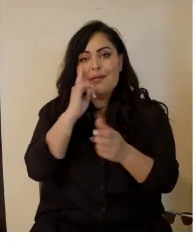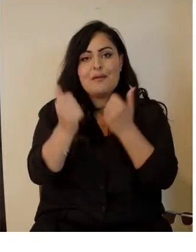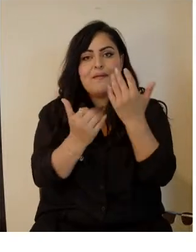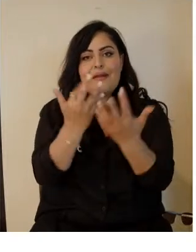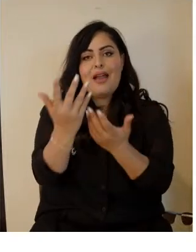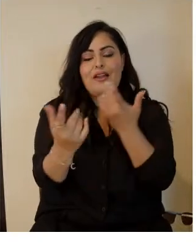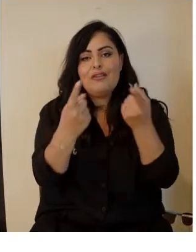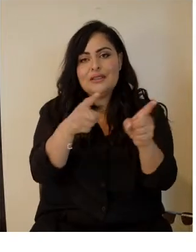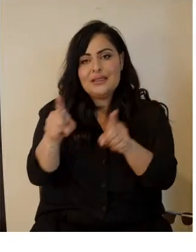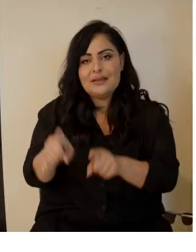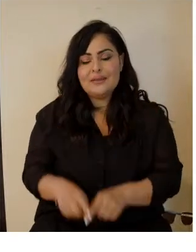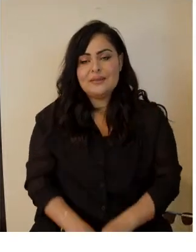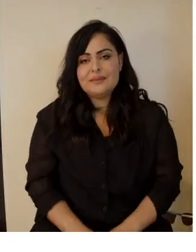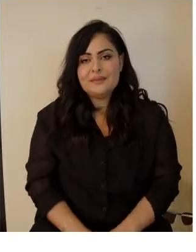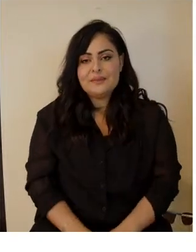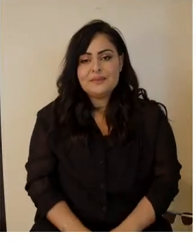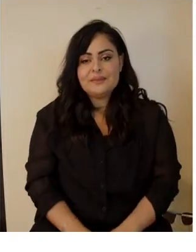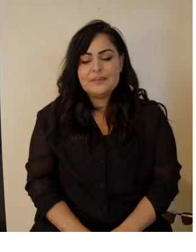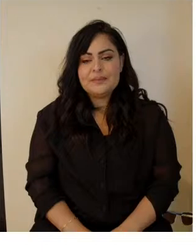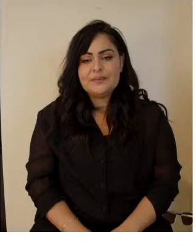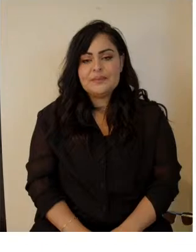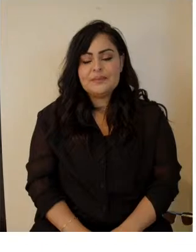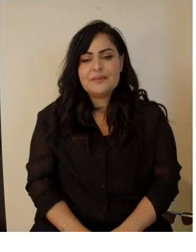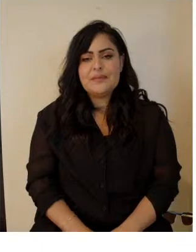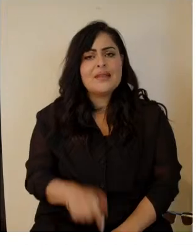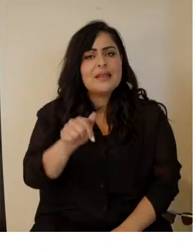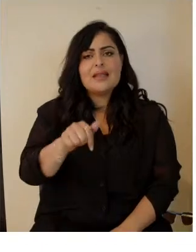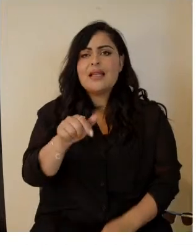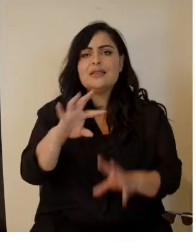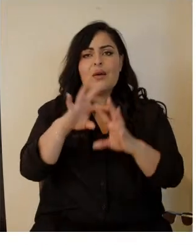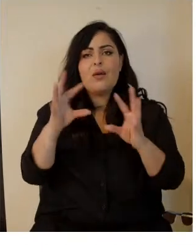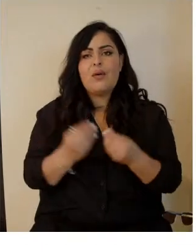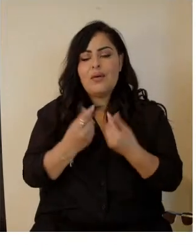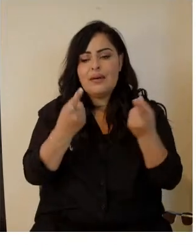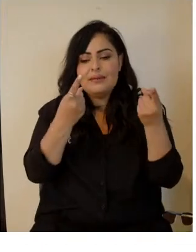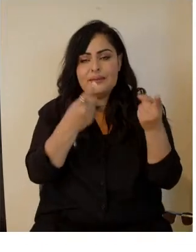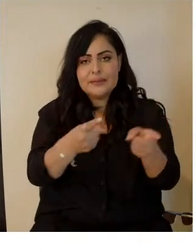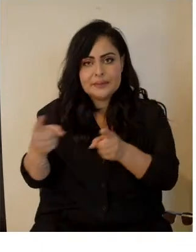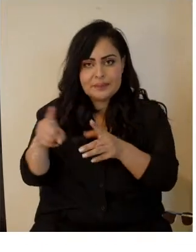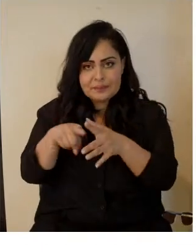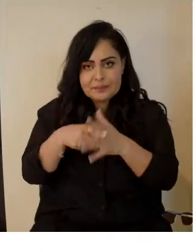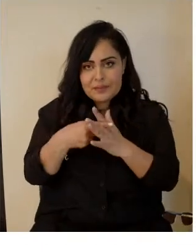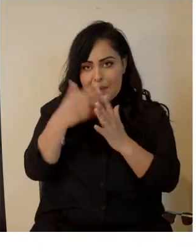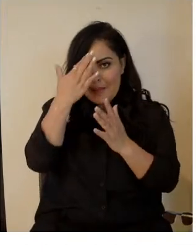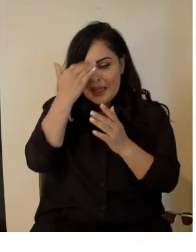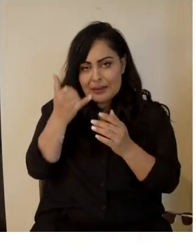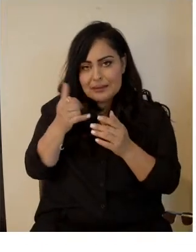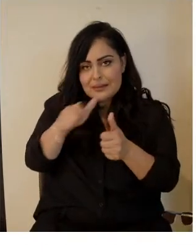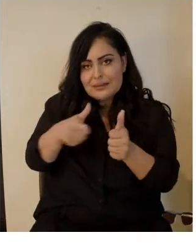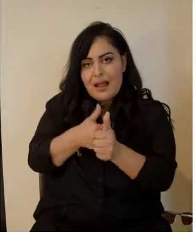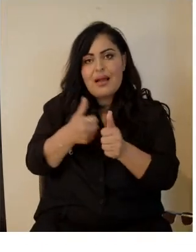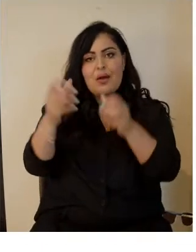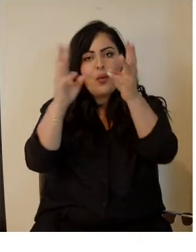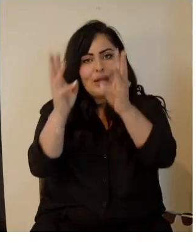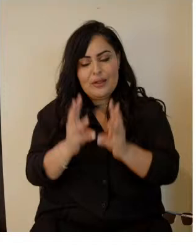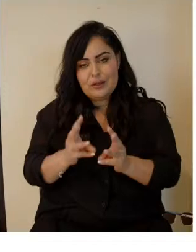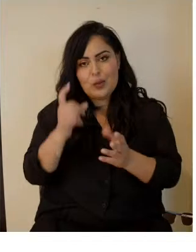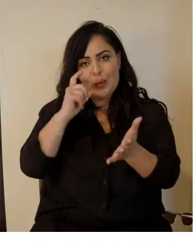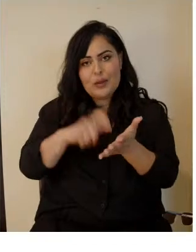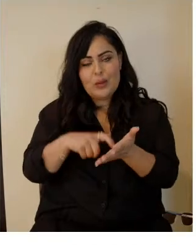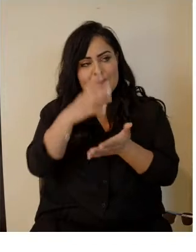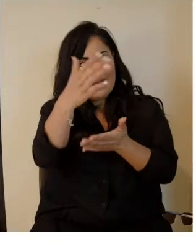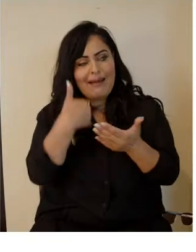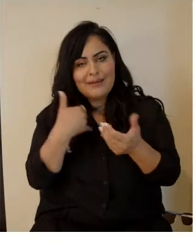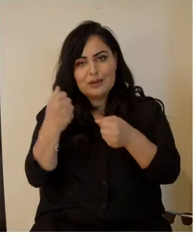incident. Now, this whole event, one reason it really started was all because of weather, right? And so we saw those